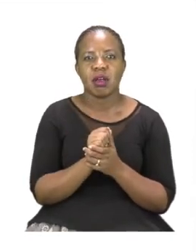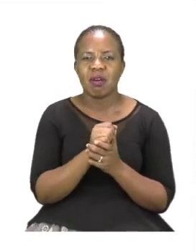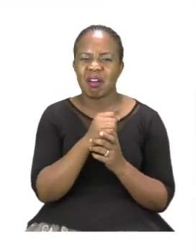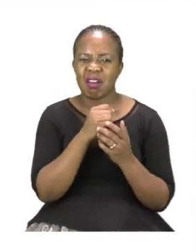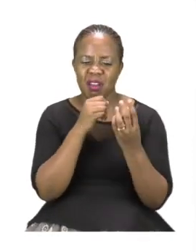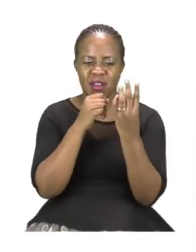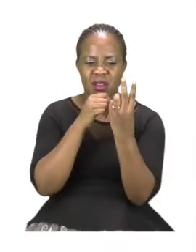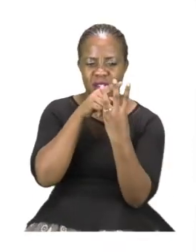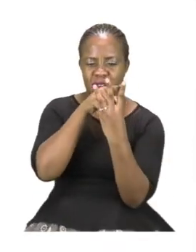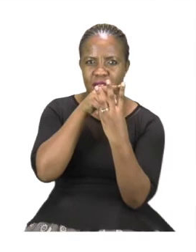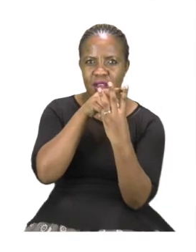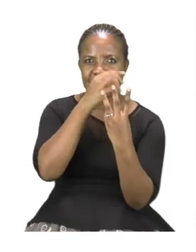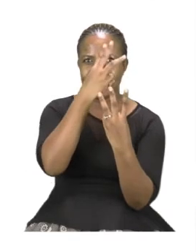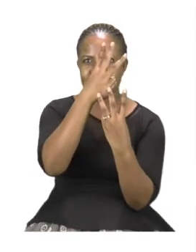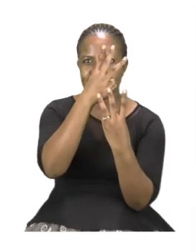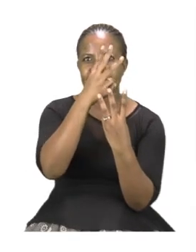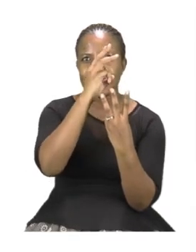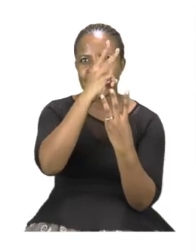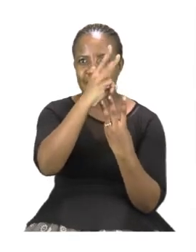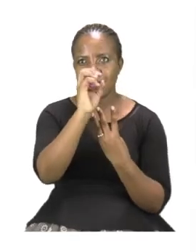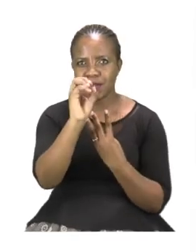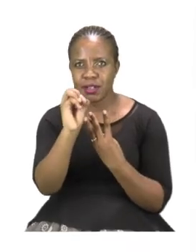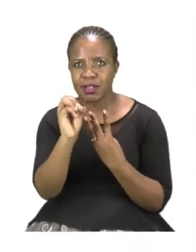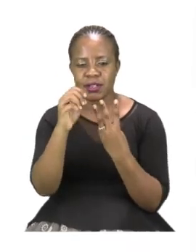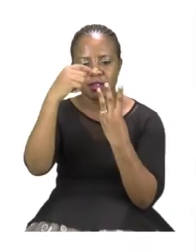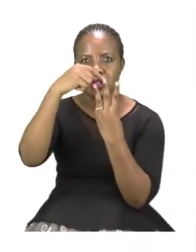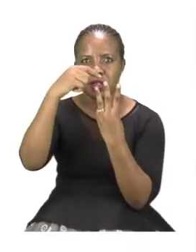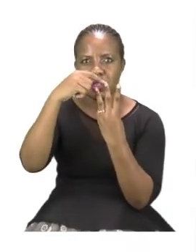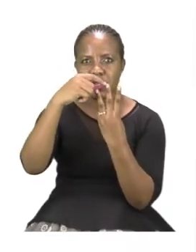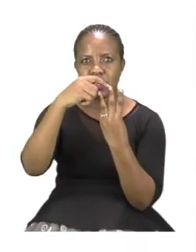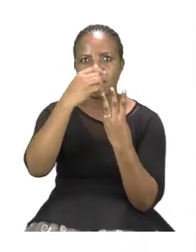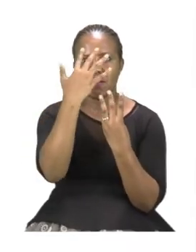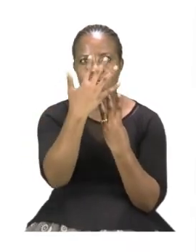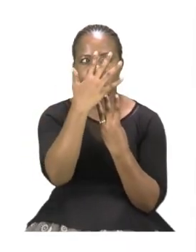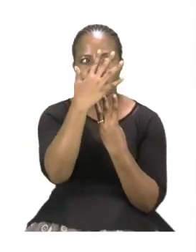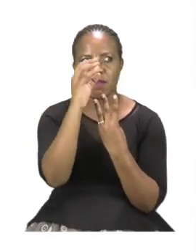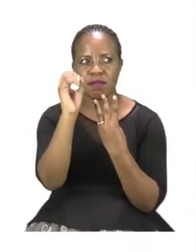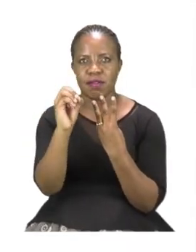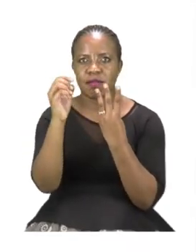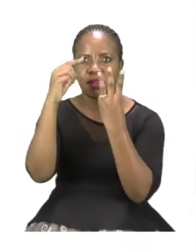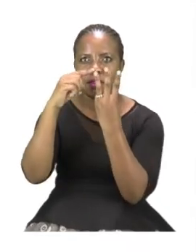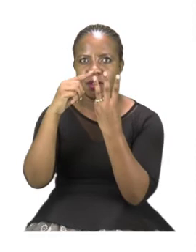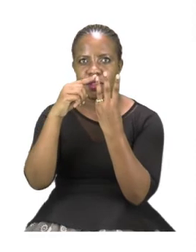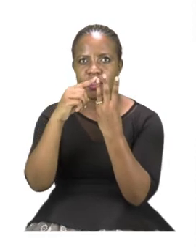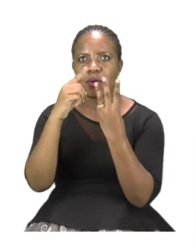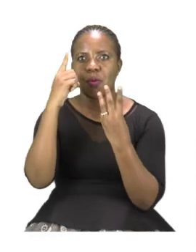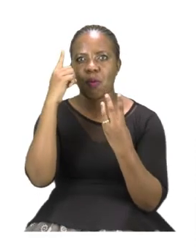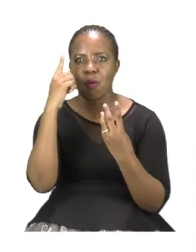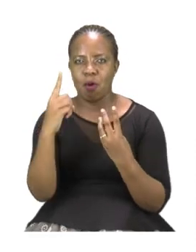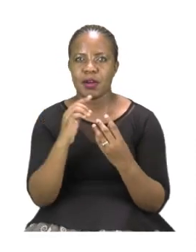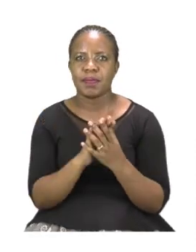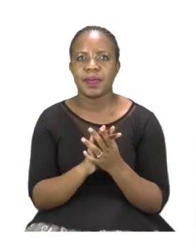the 50, and the 1. So I am going to show you how they